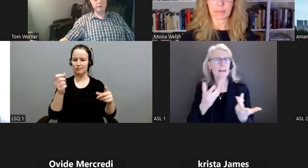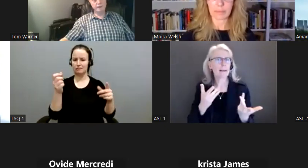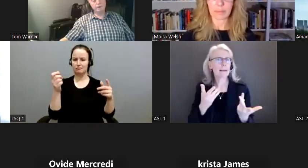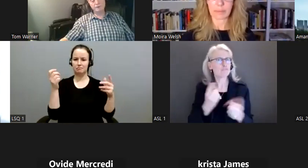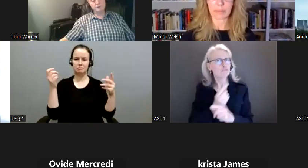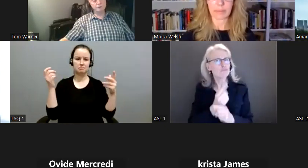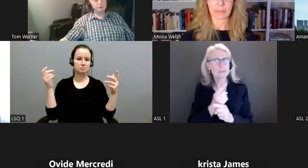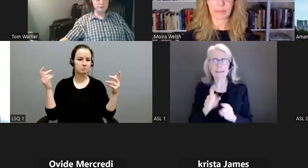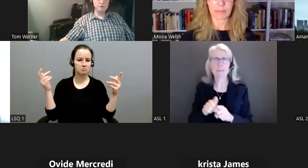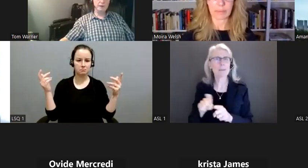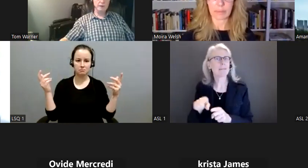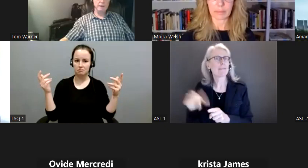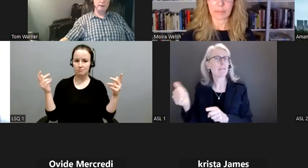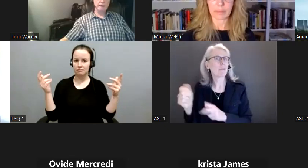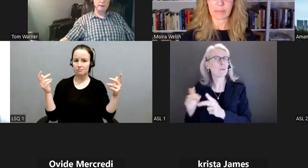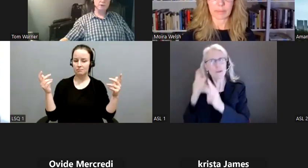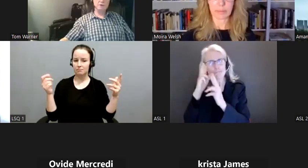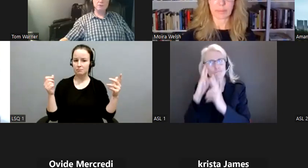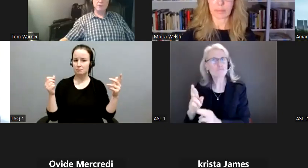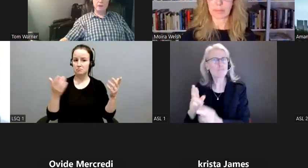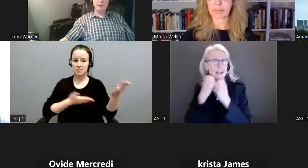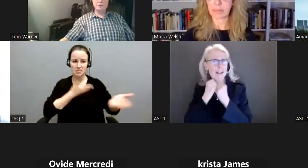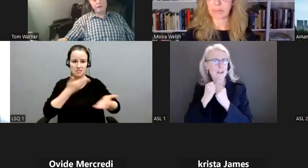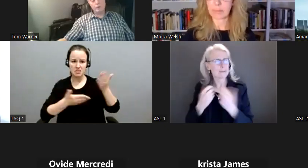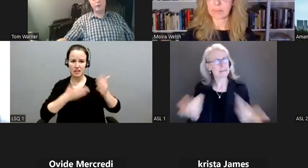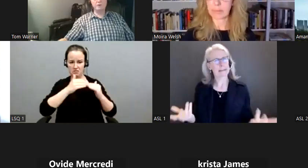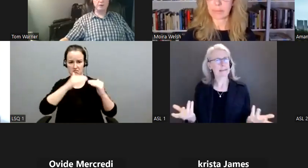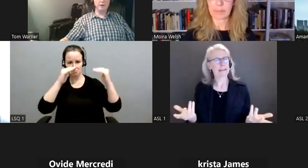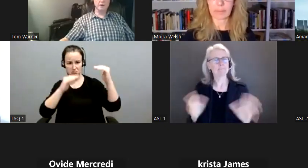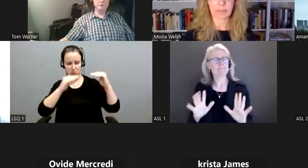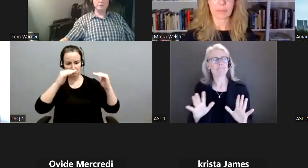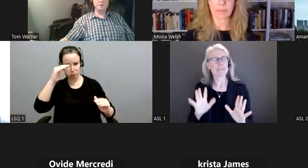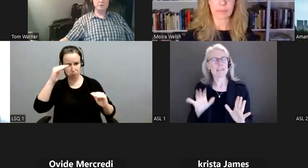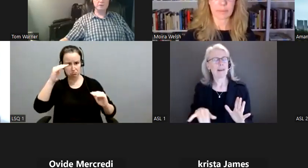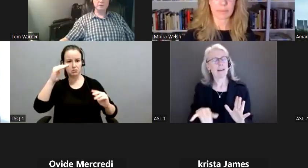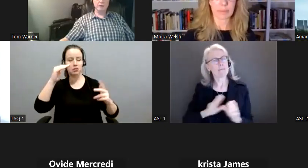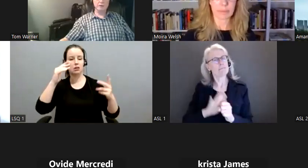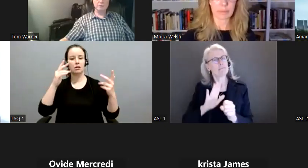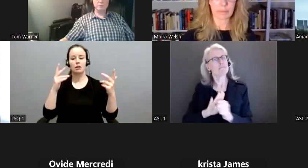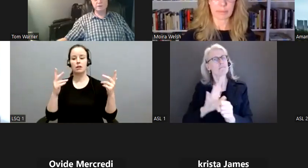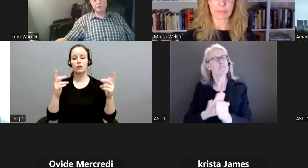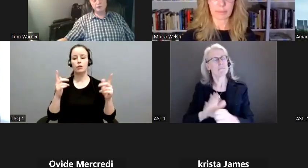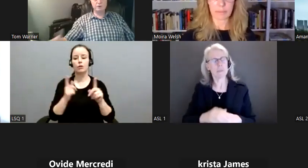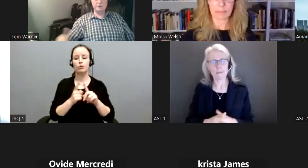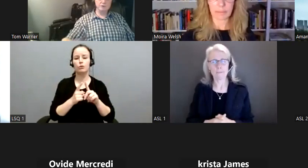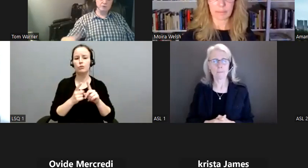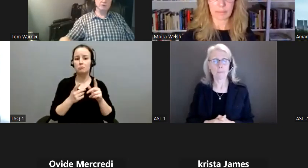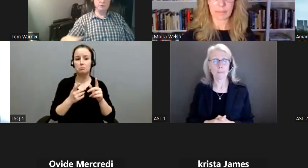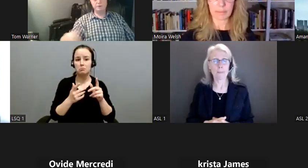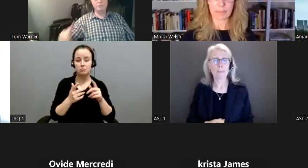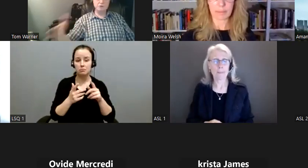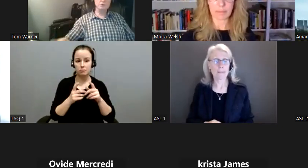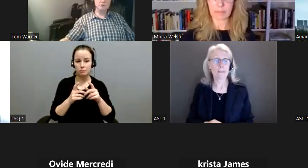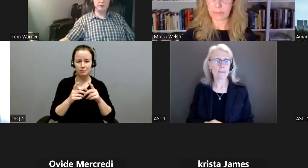medical and health and social service communities. So I had an awareness there of some of the issues and concerns